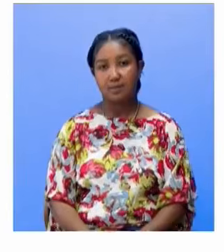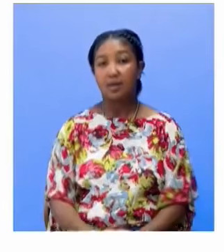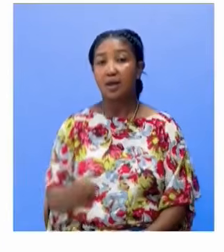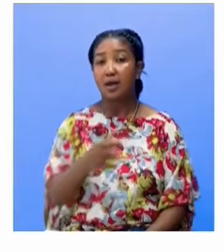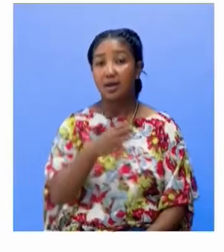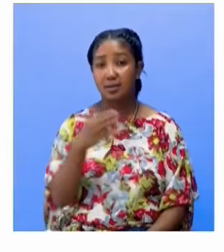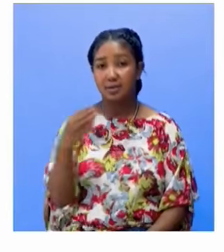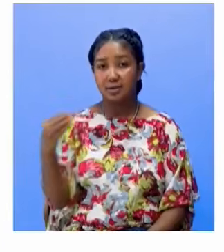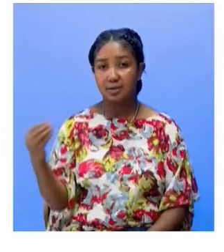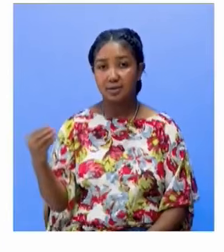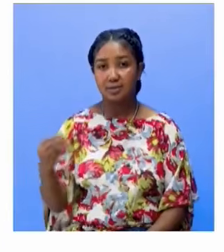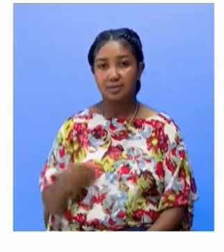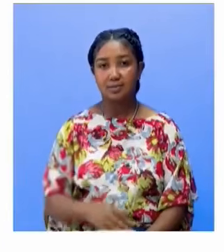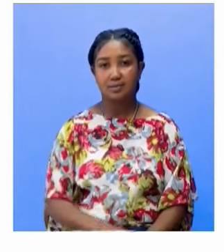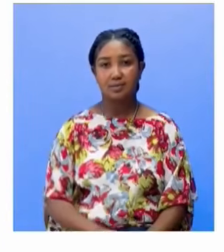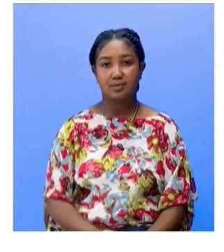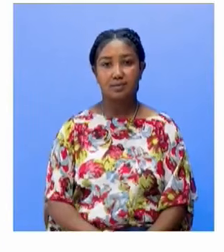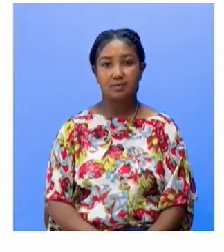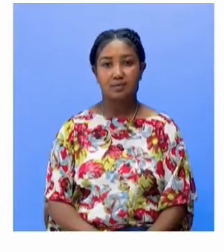and